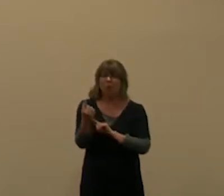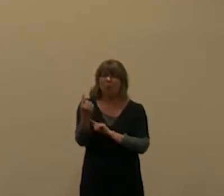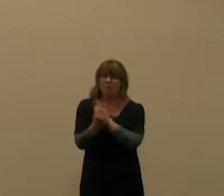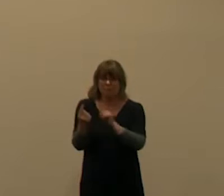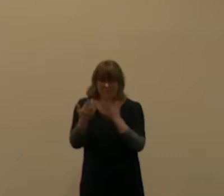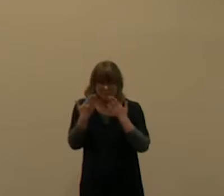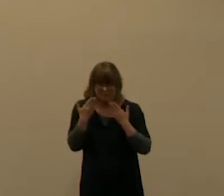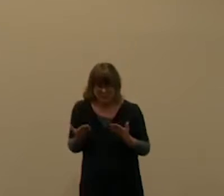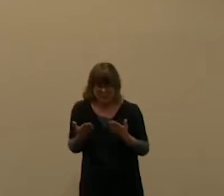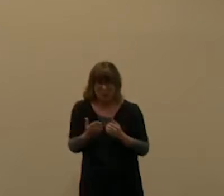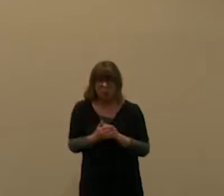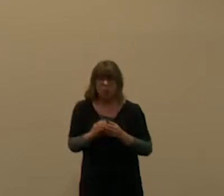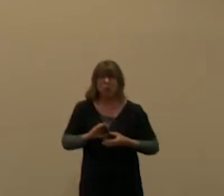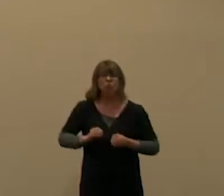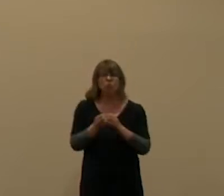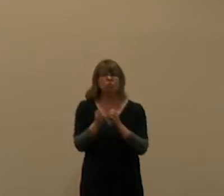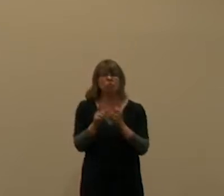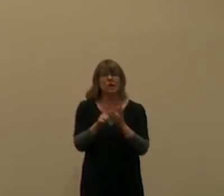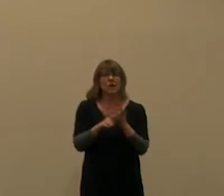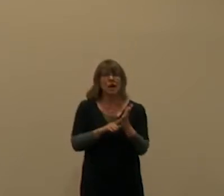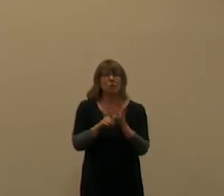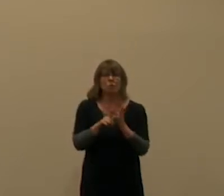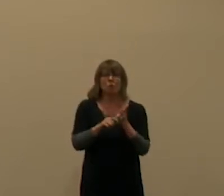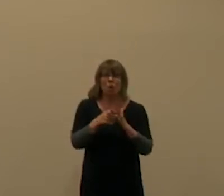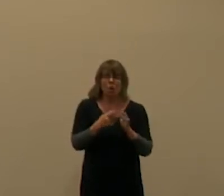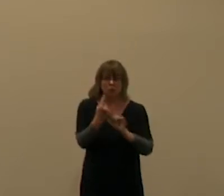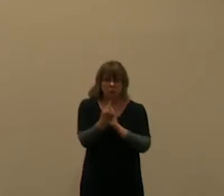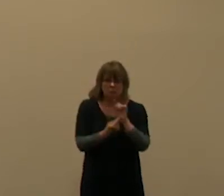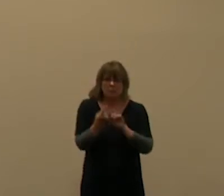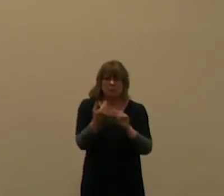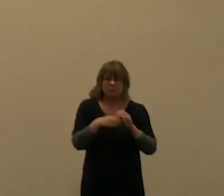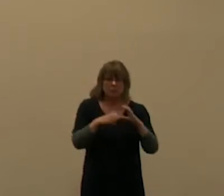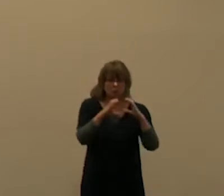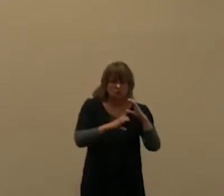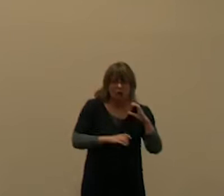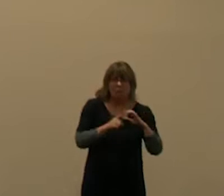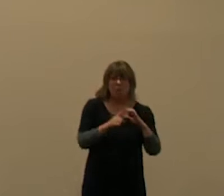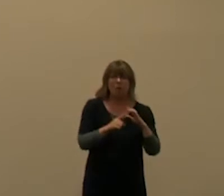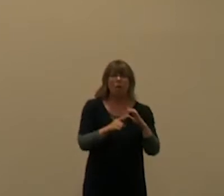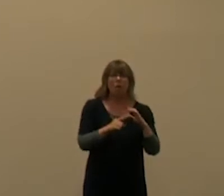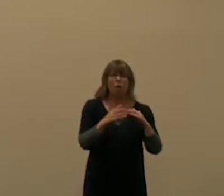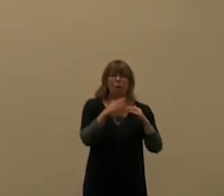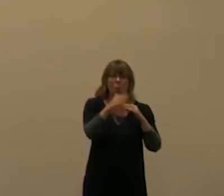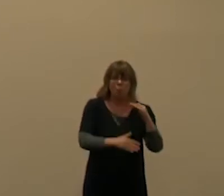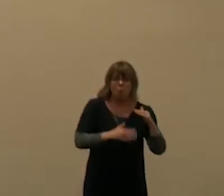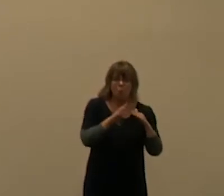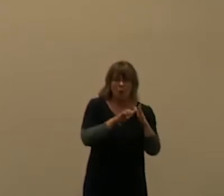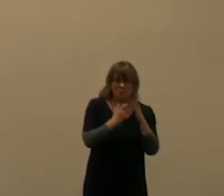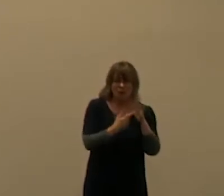Teams. We can create an Outlook meeting, a meeting within a channel, a webinar, or even a live event.